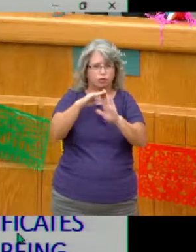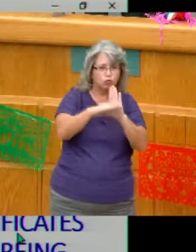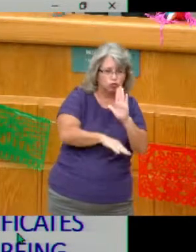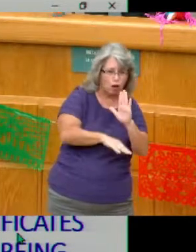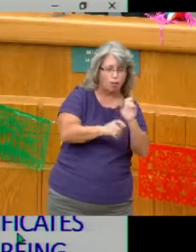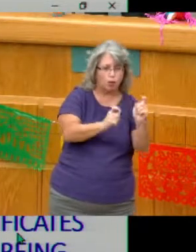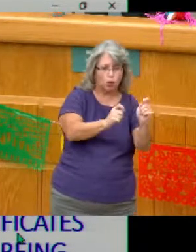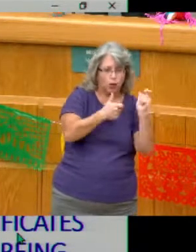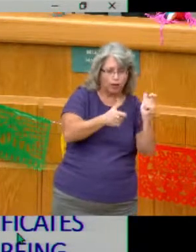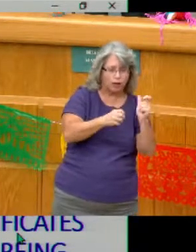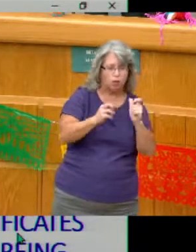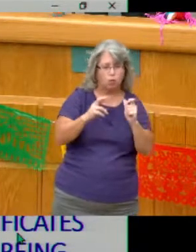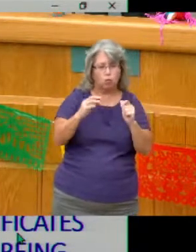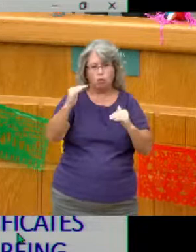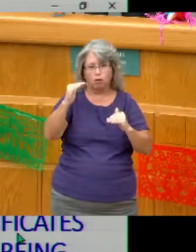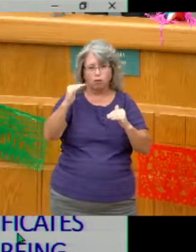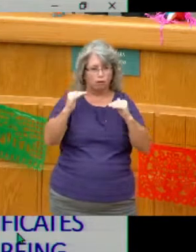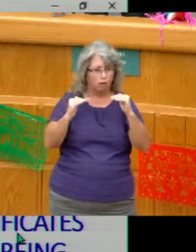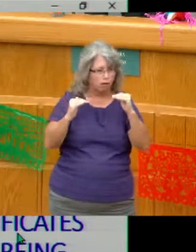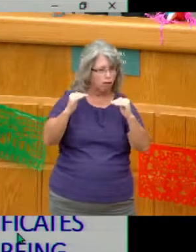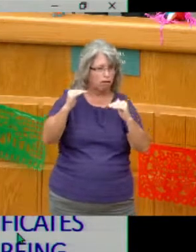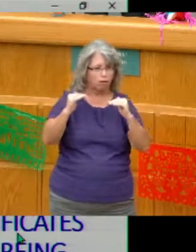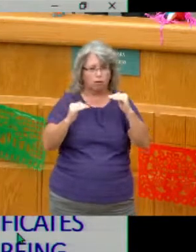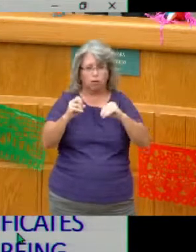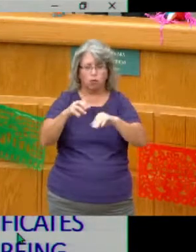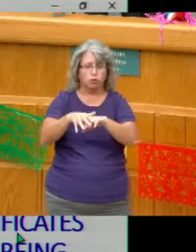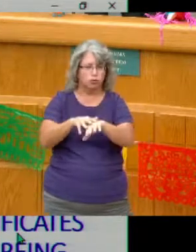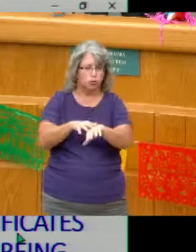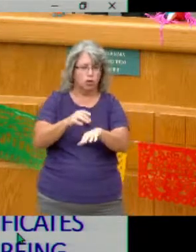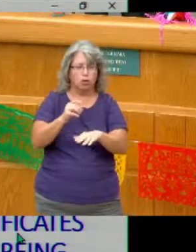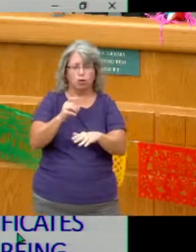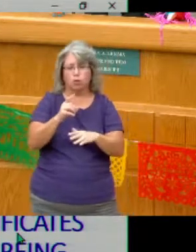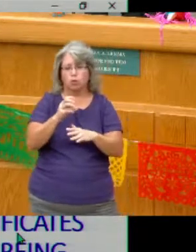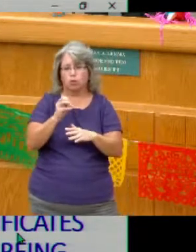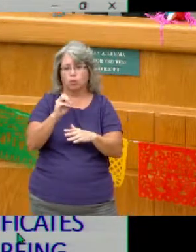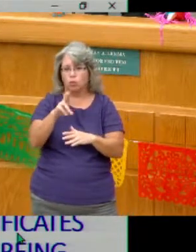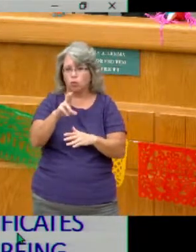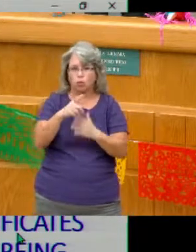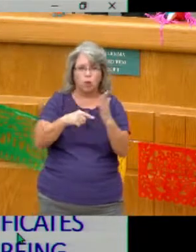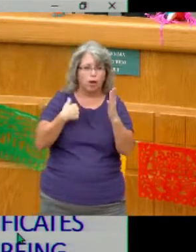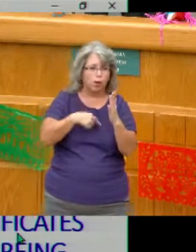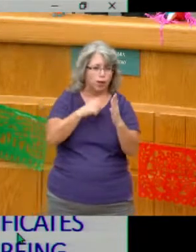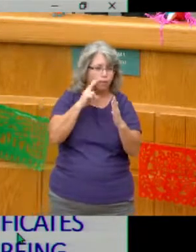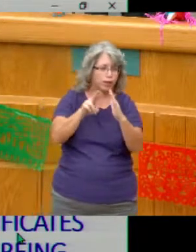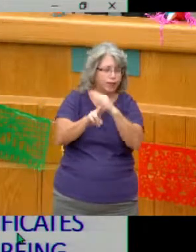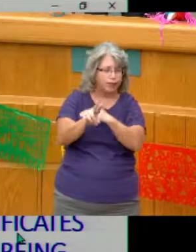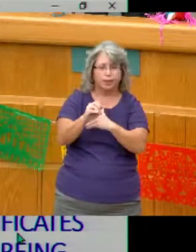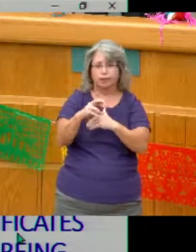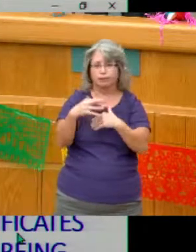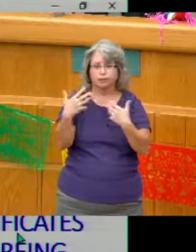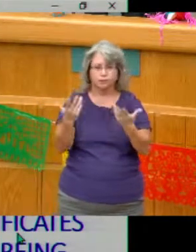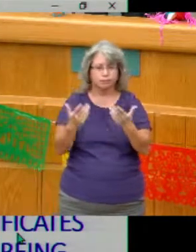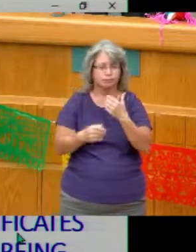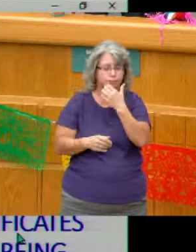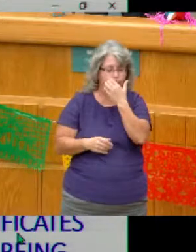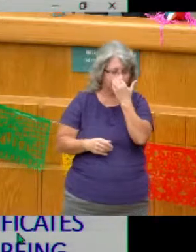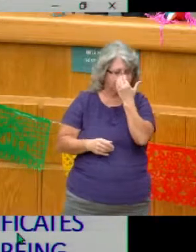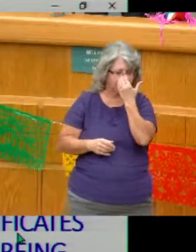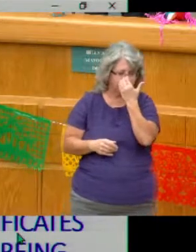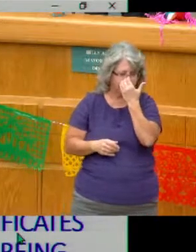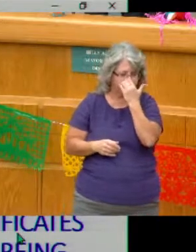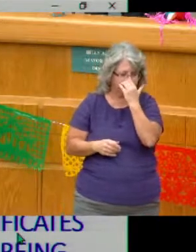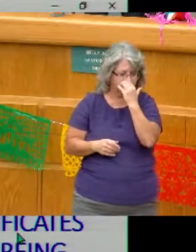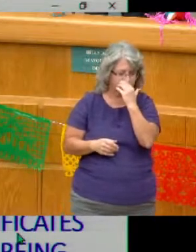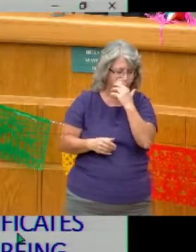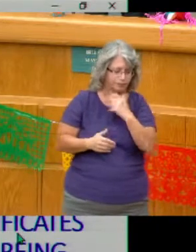down at the same proportions or at the same level that we thought we projected that they would. Here's where